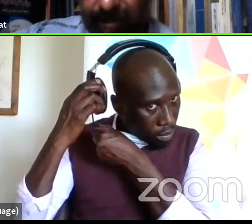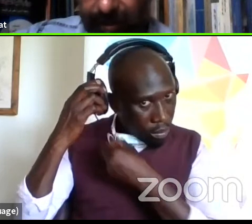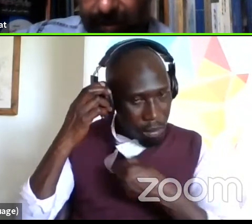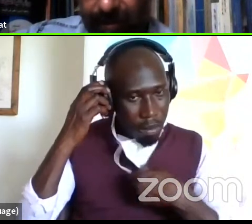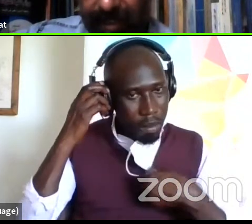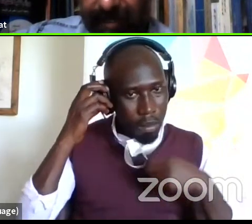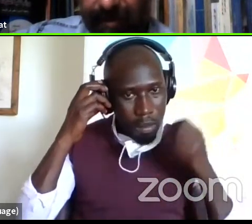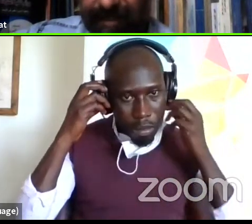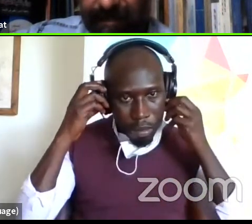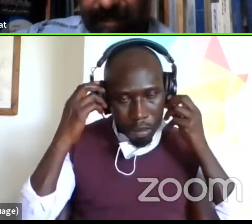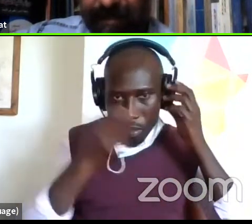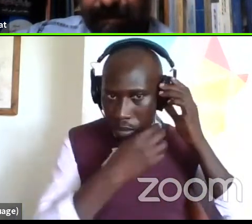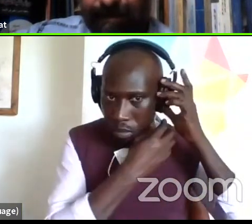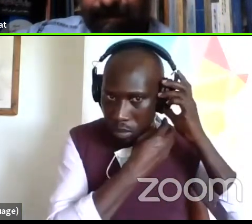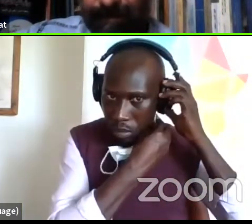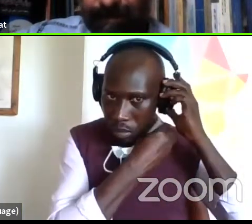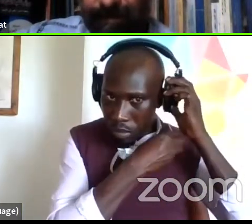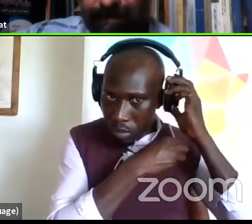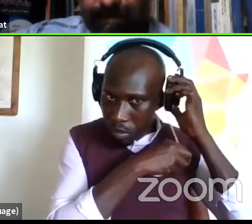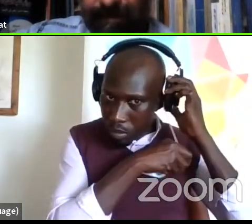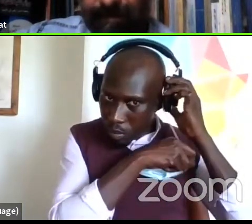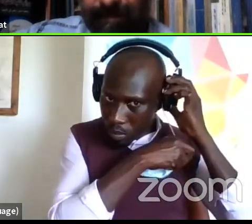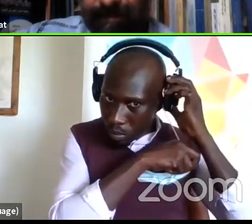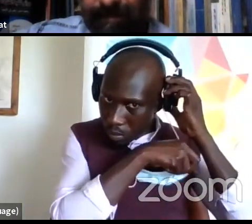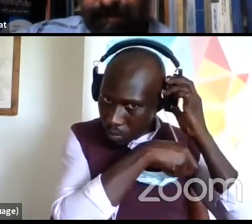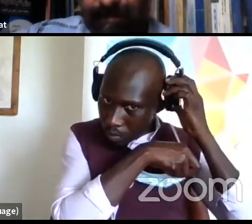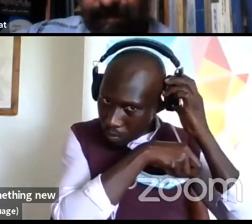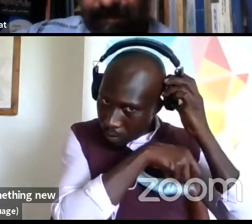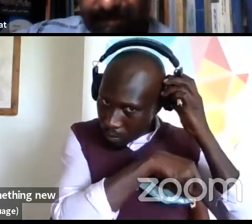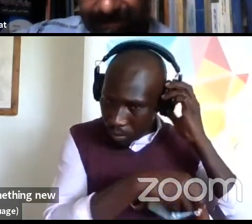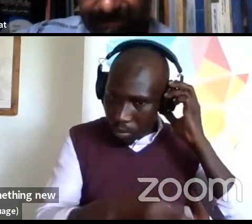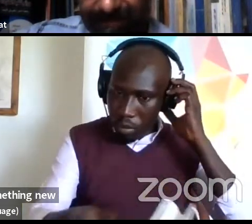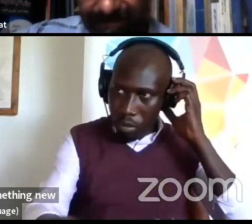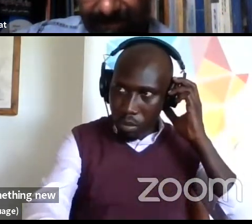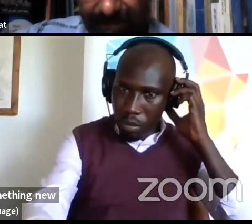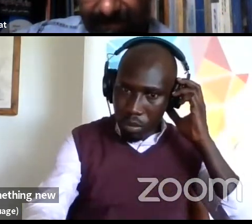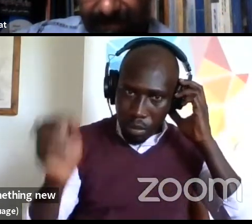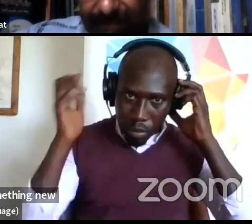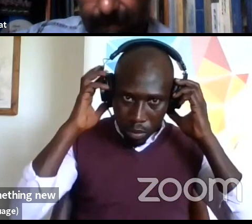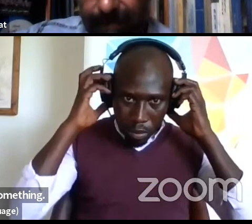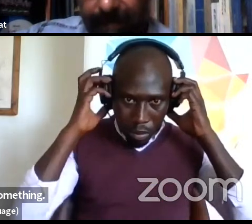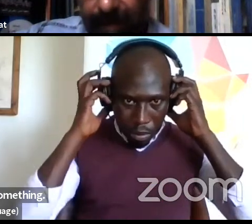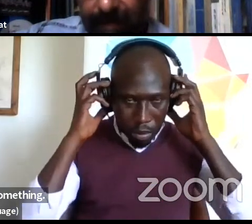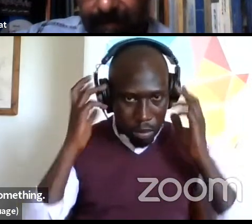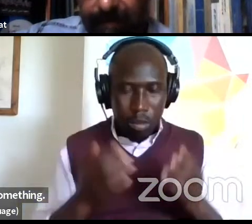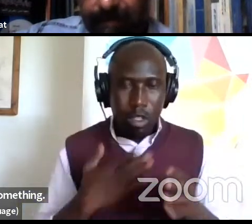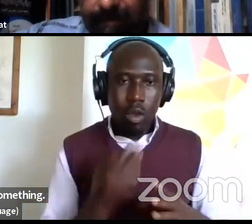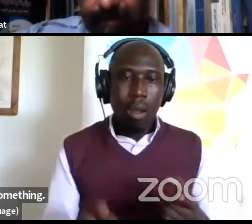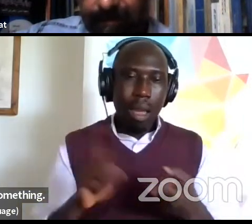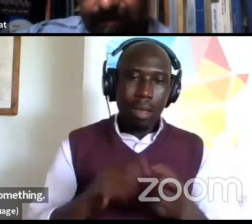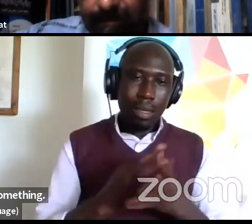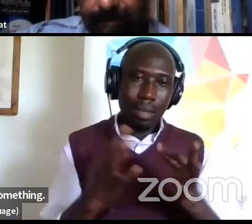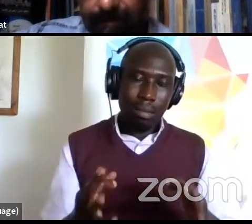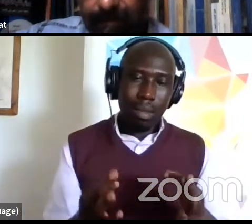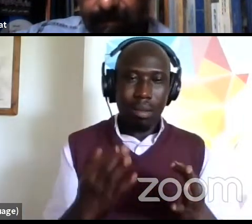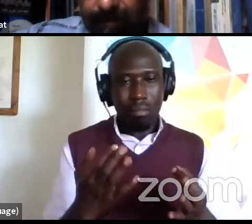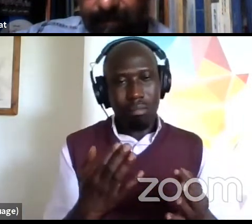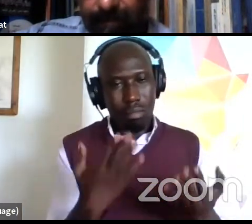Yes, you would like to add something? No, pretty much it's that idea of